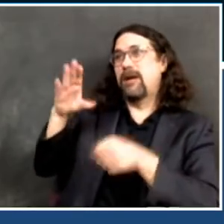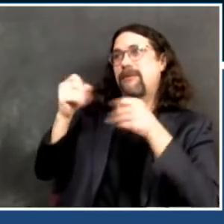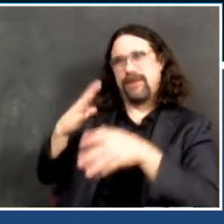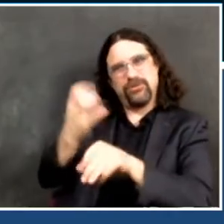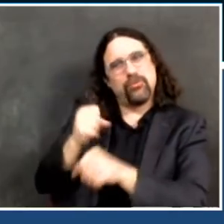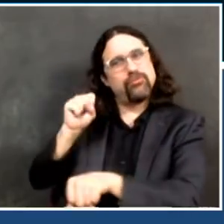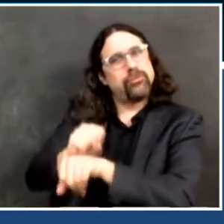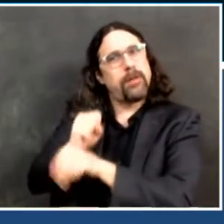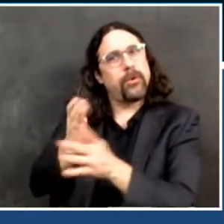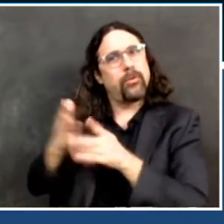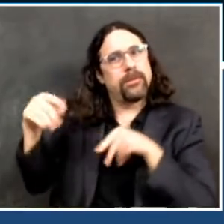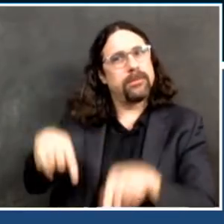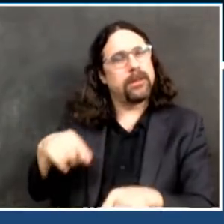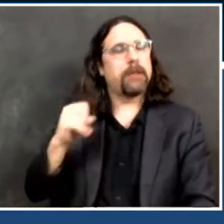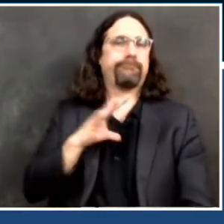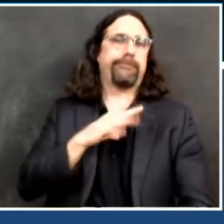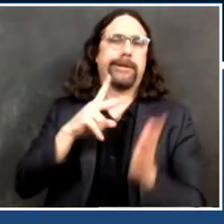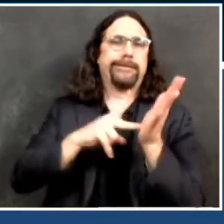Third point,